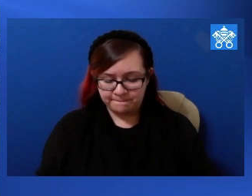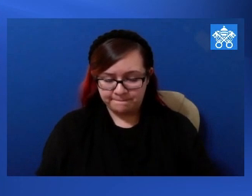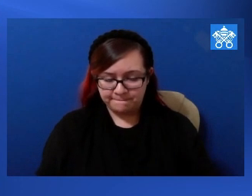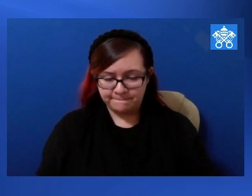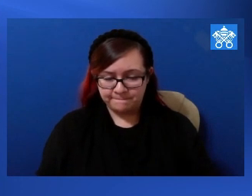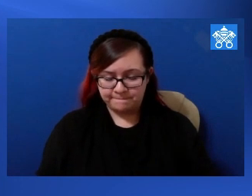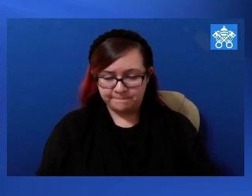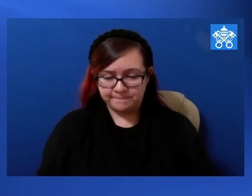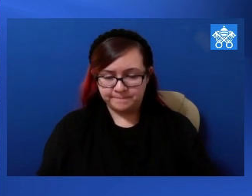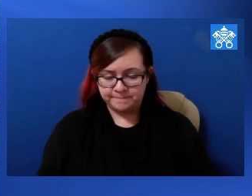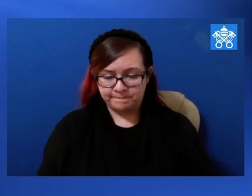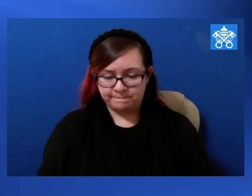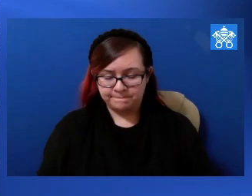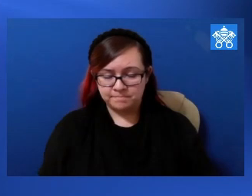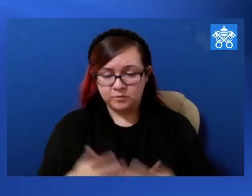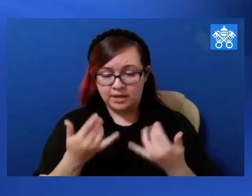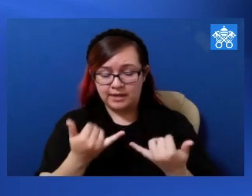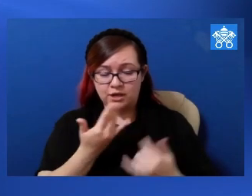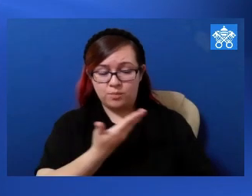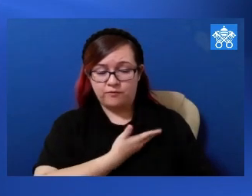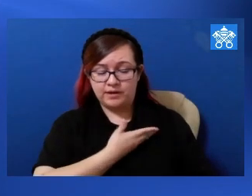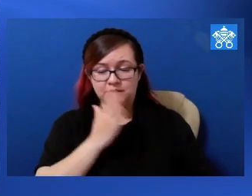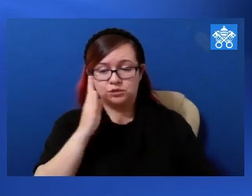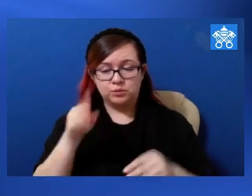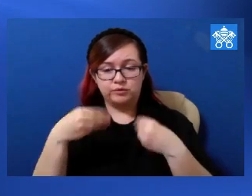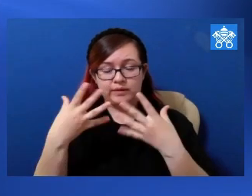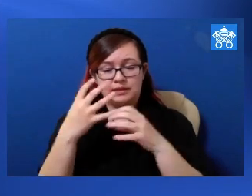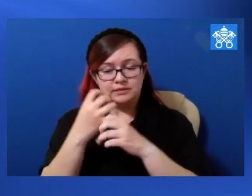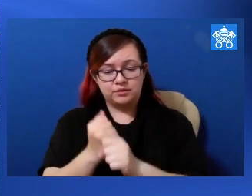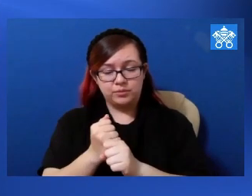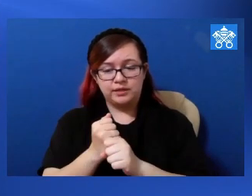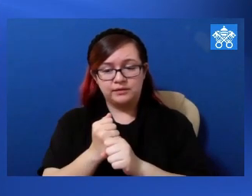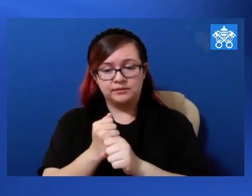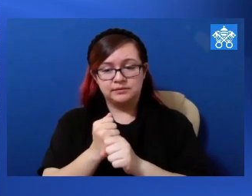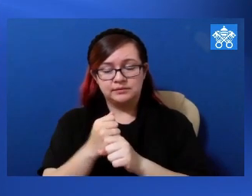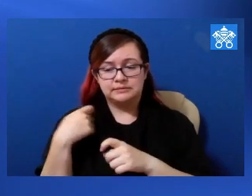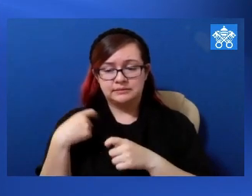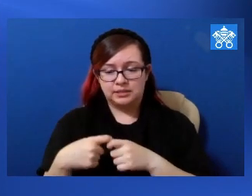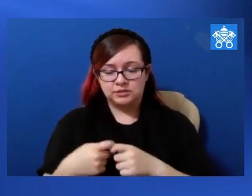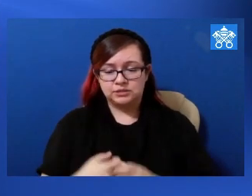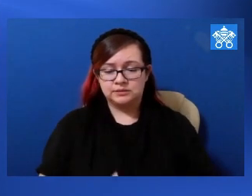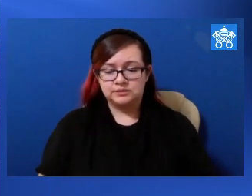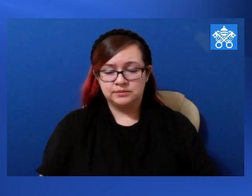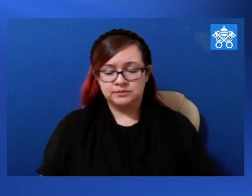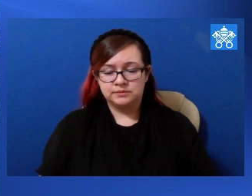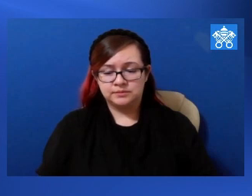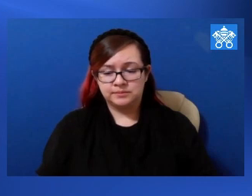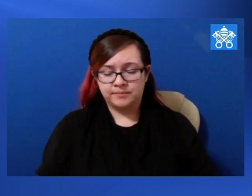The Pope himself, being a Spanish speaker, will give the summary of the catechesis.